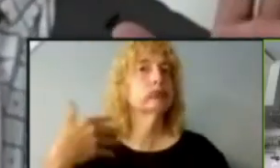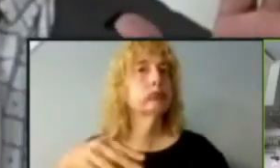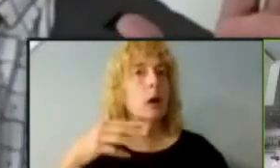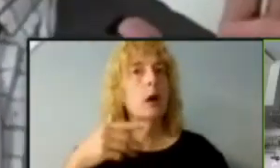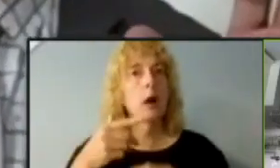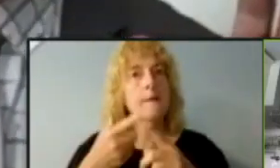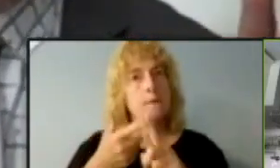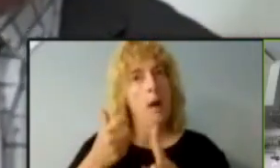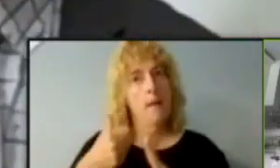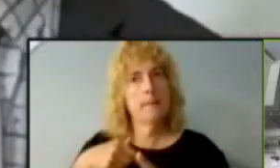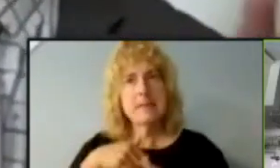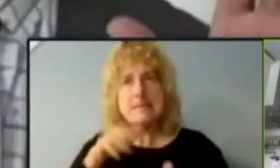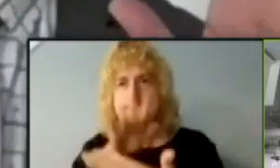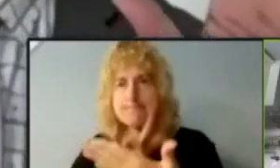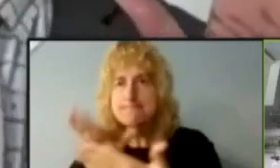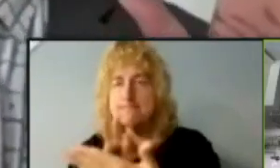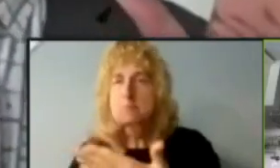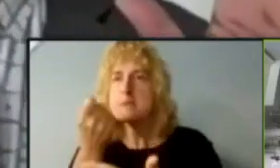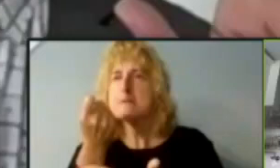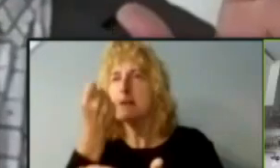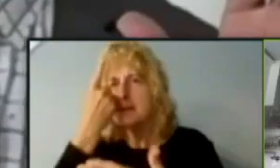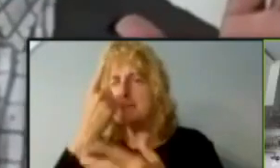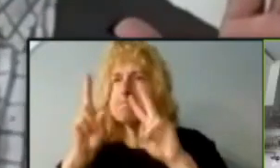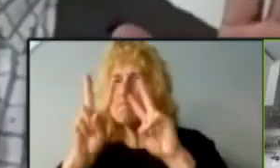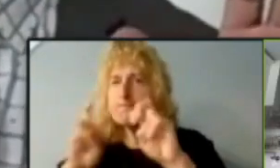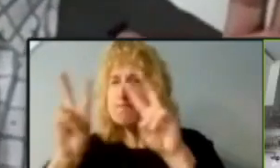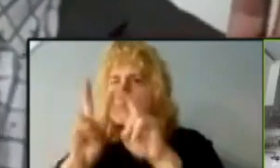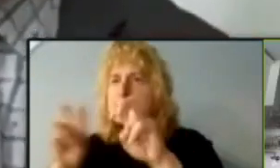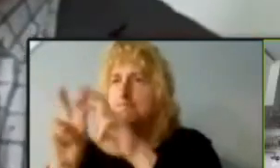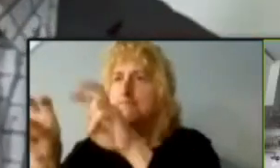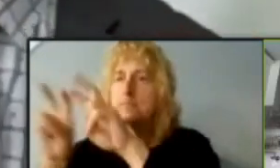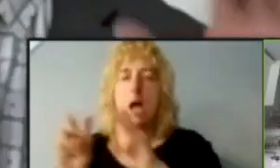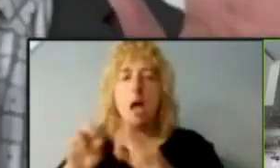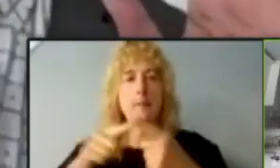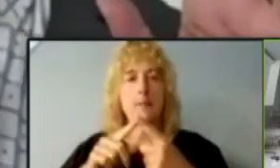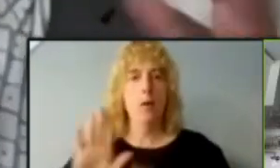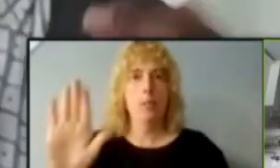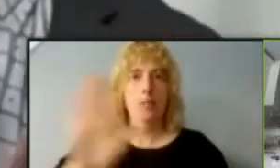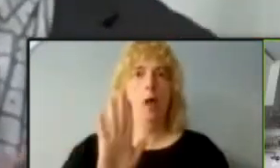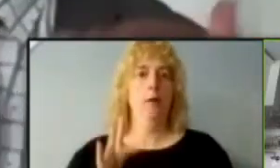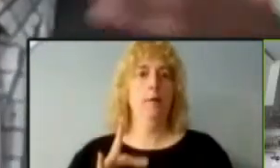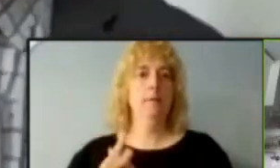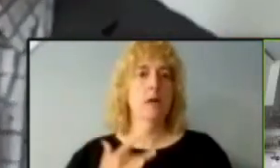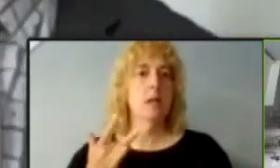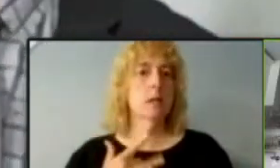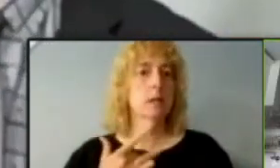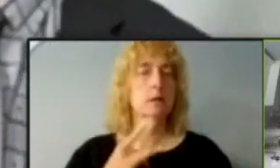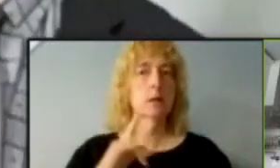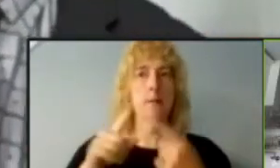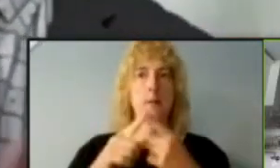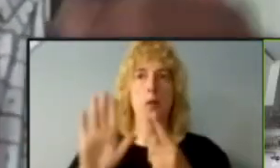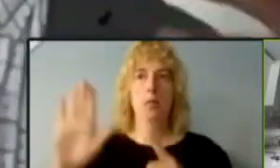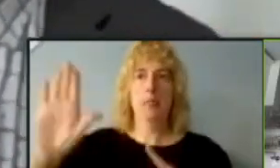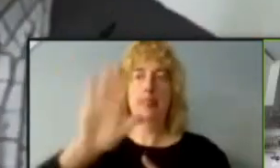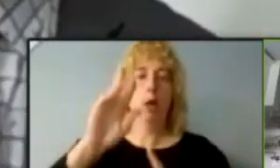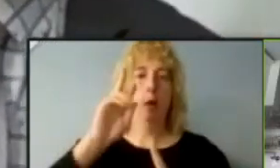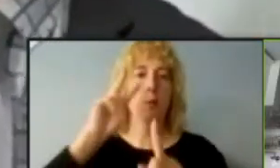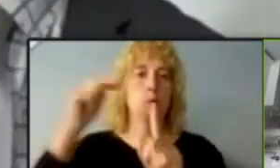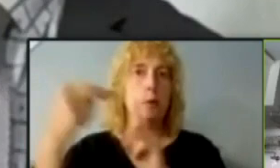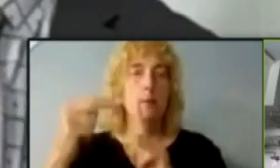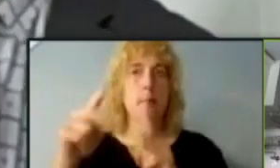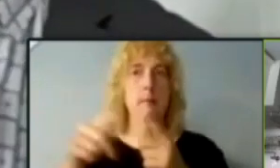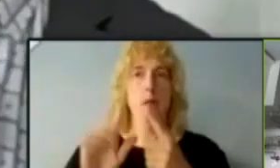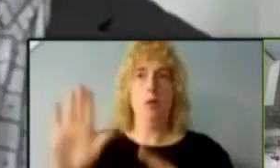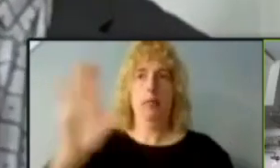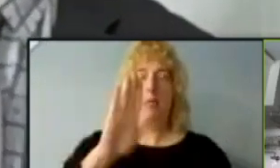analyzing data about their feelings, about their perceptions, about their fears. I